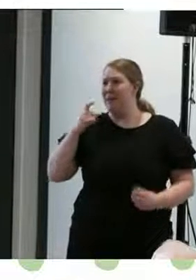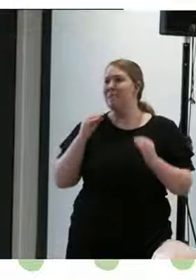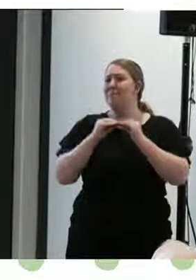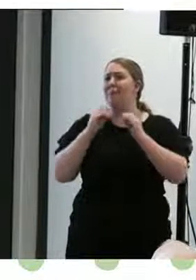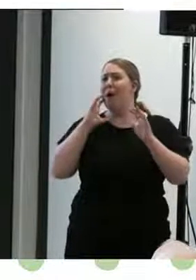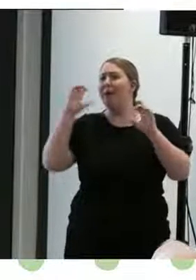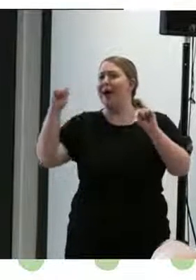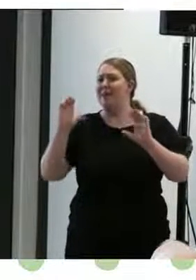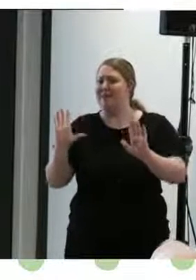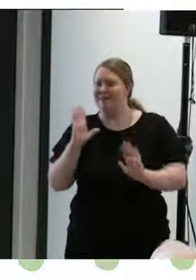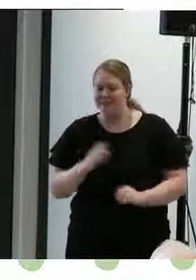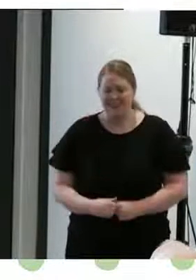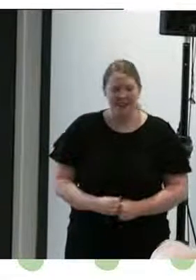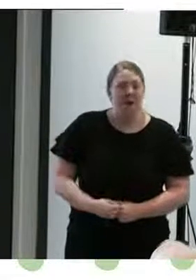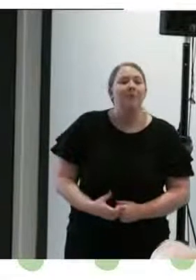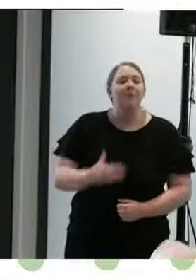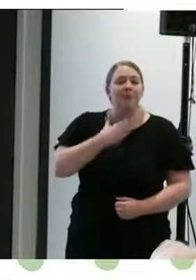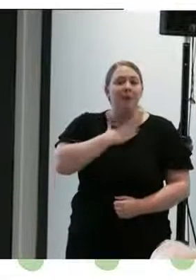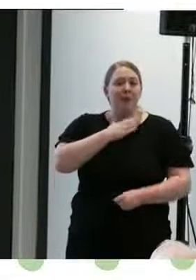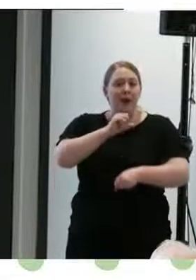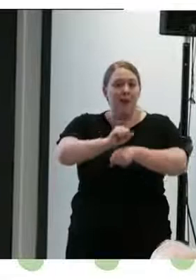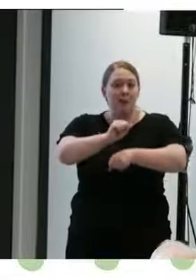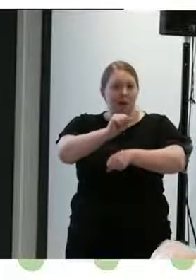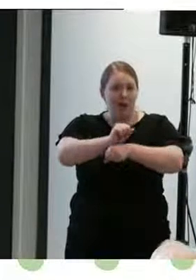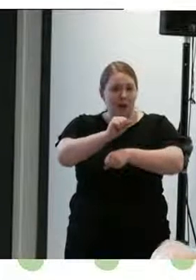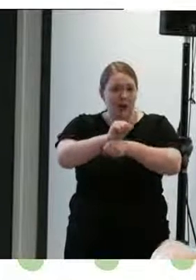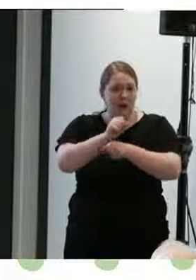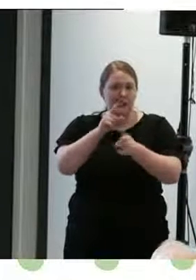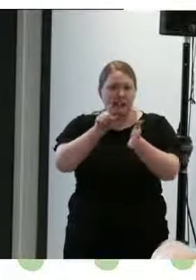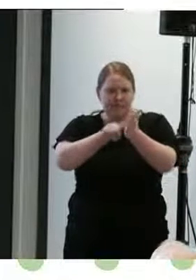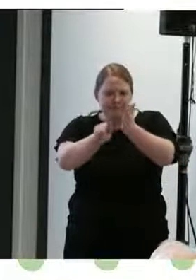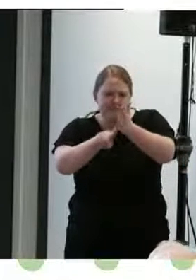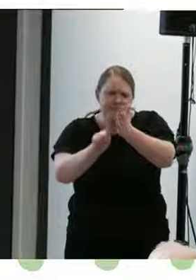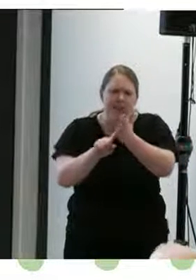louder. So my work